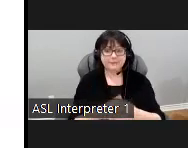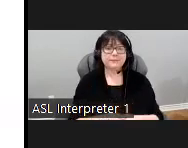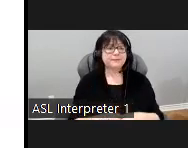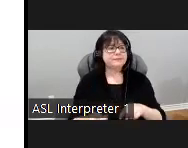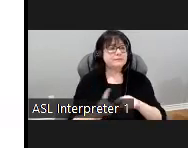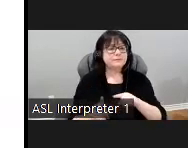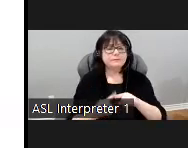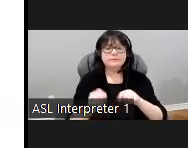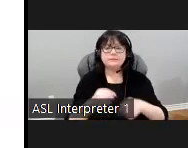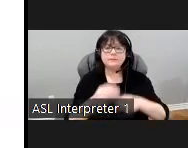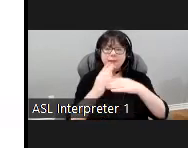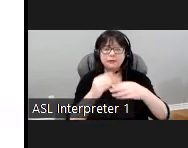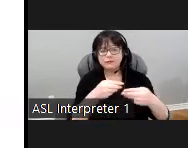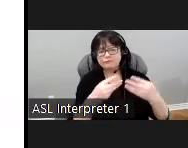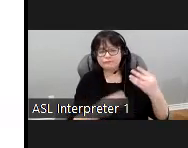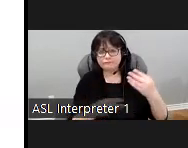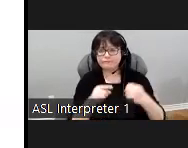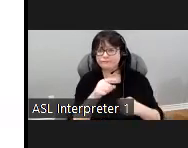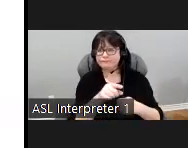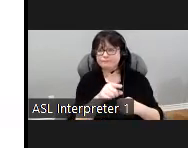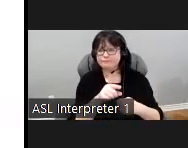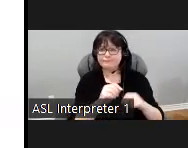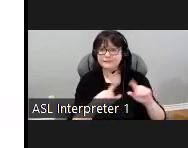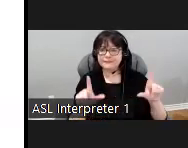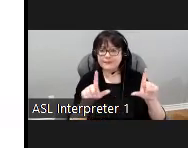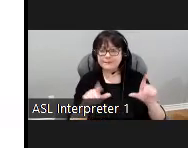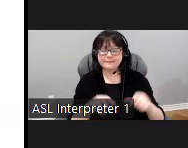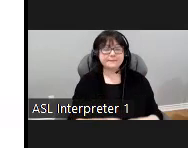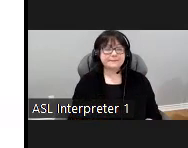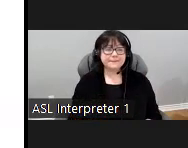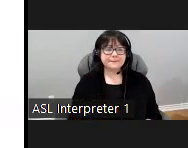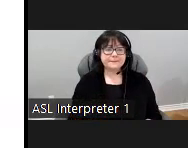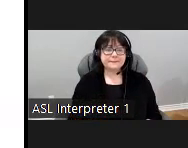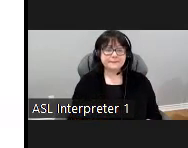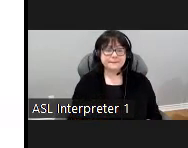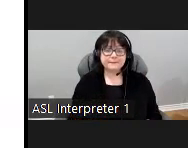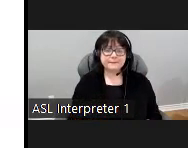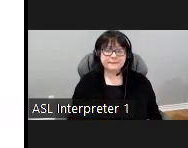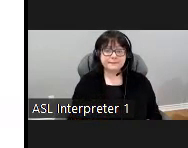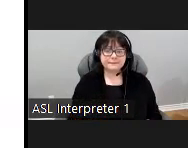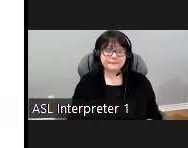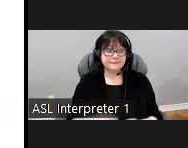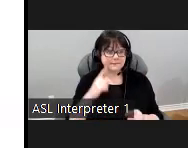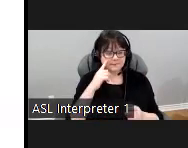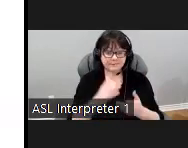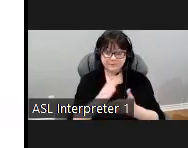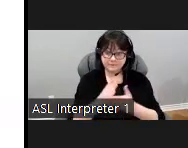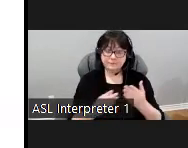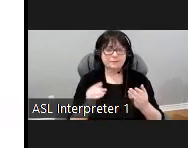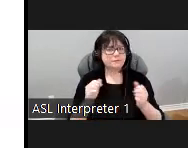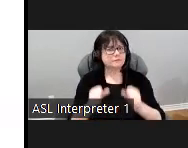to older people. And I think that, some of these, the fear of ending up in a senior's home is